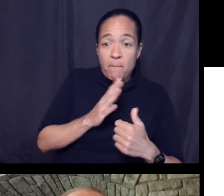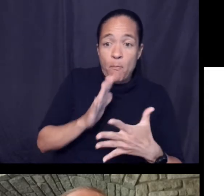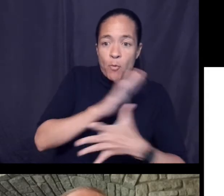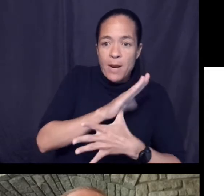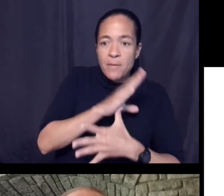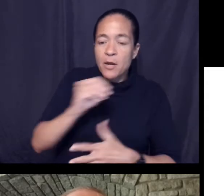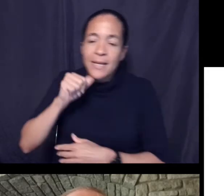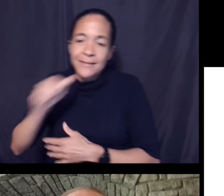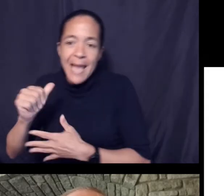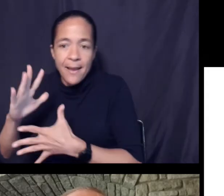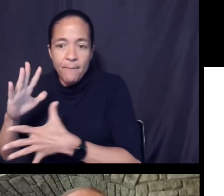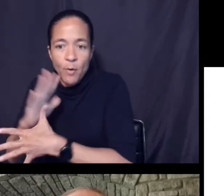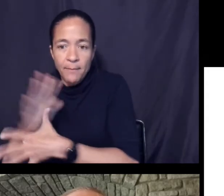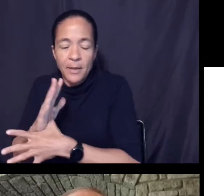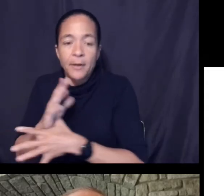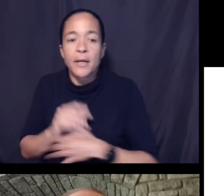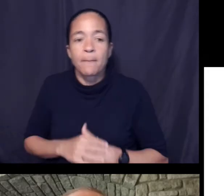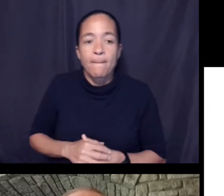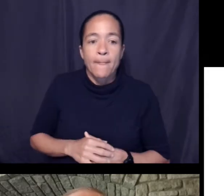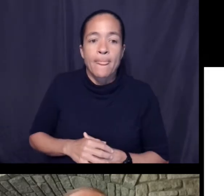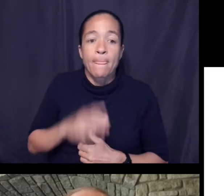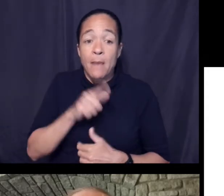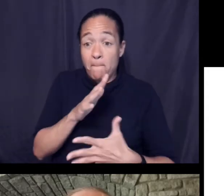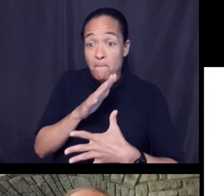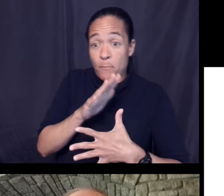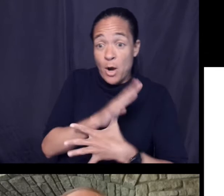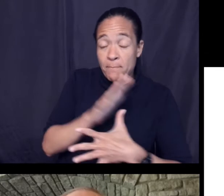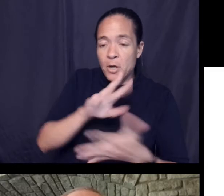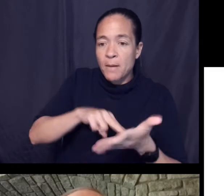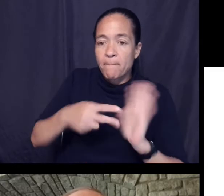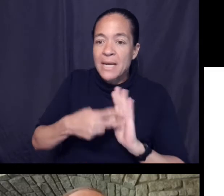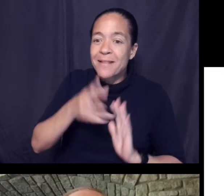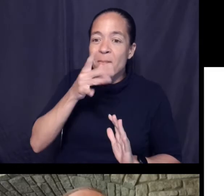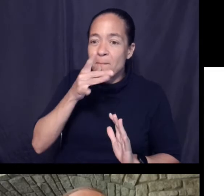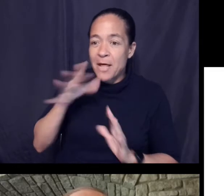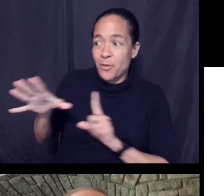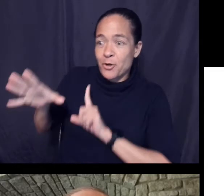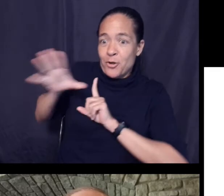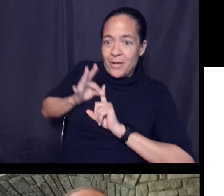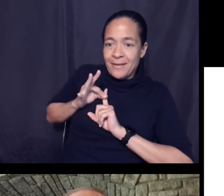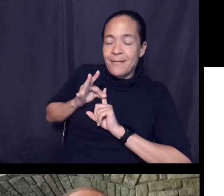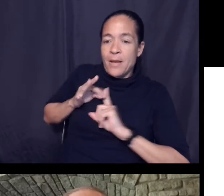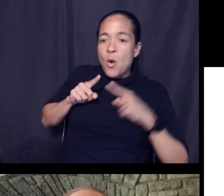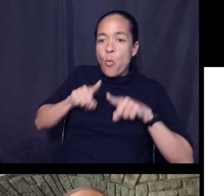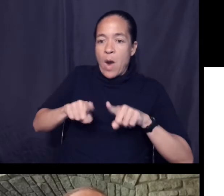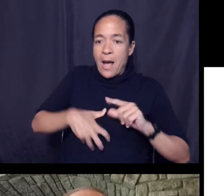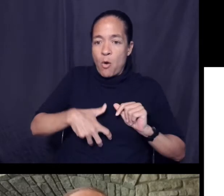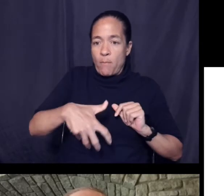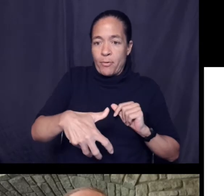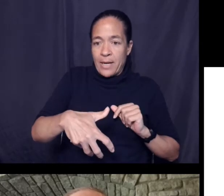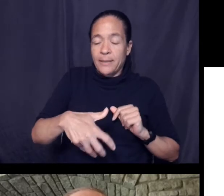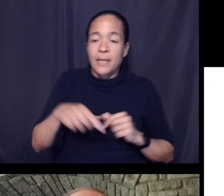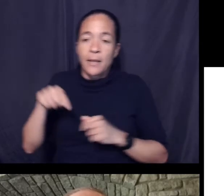non-primary CMV infection. So primary means that the mother acquired a CMV infection